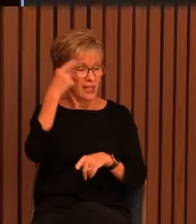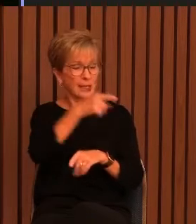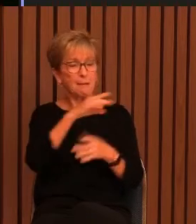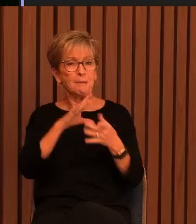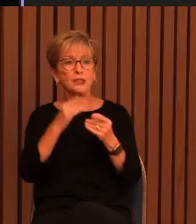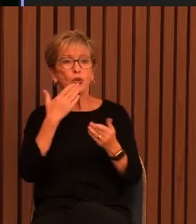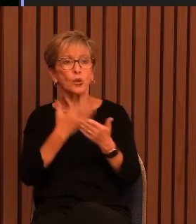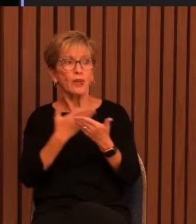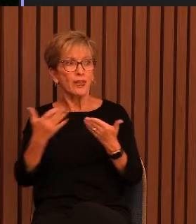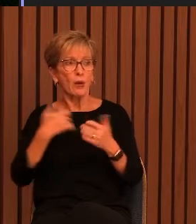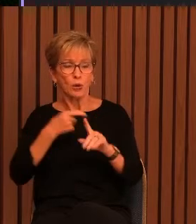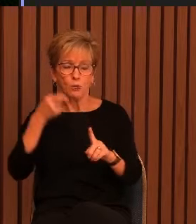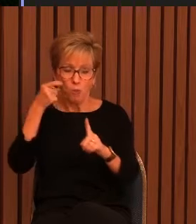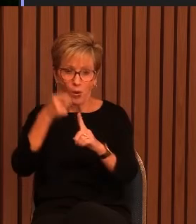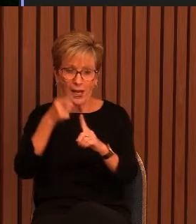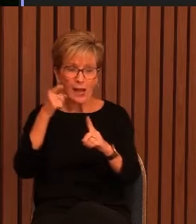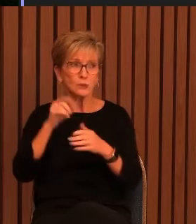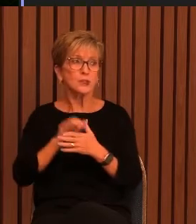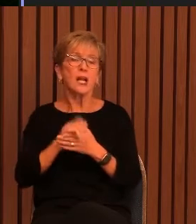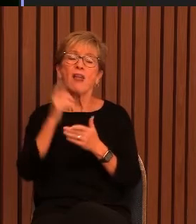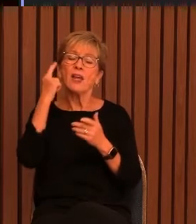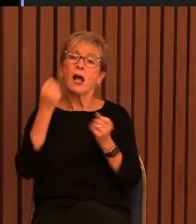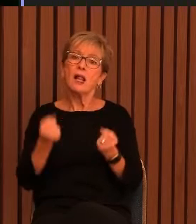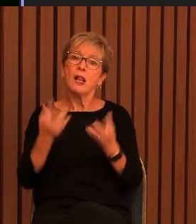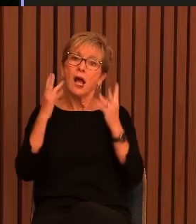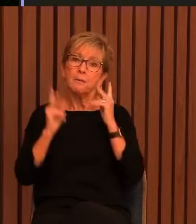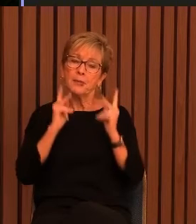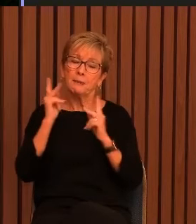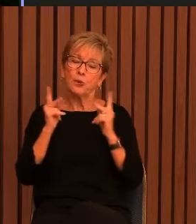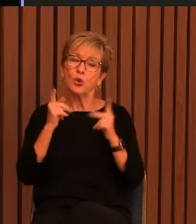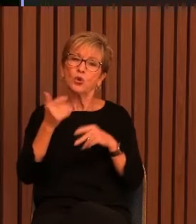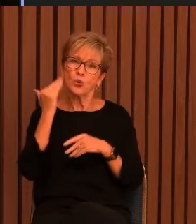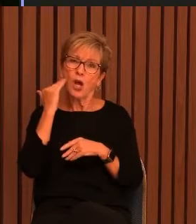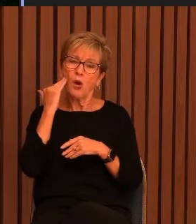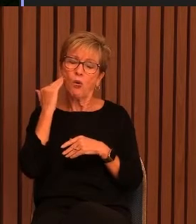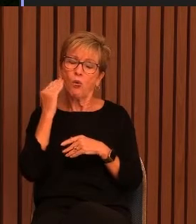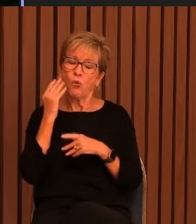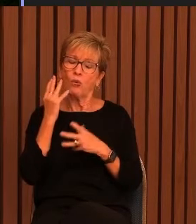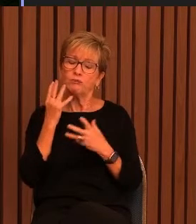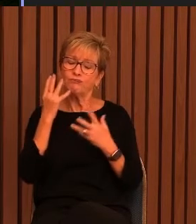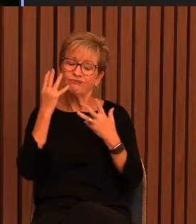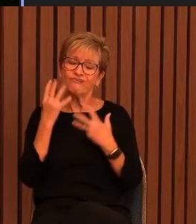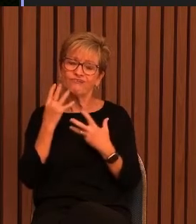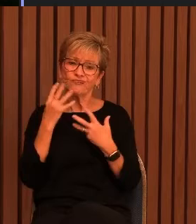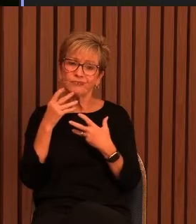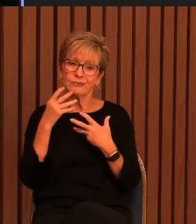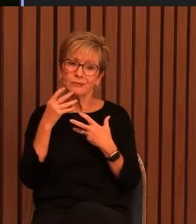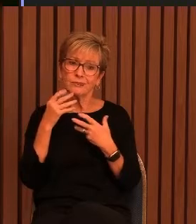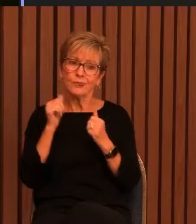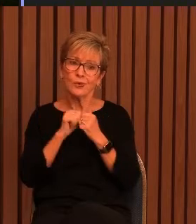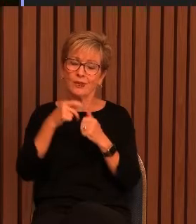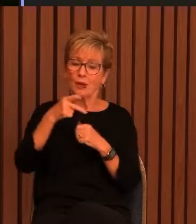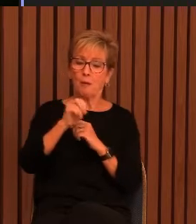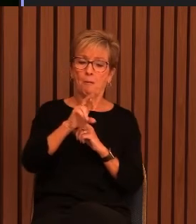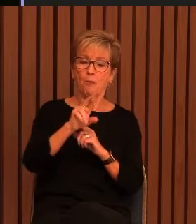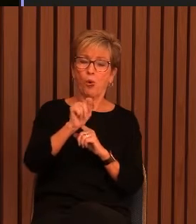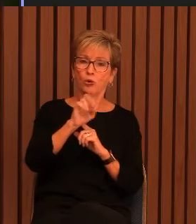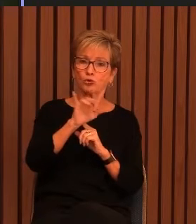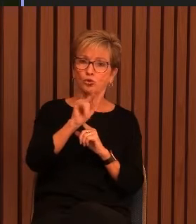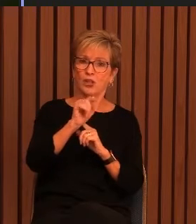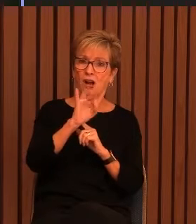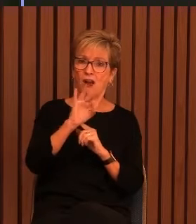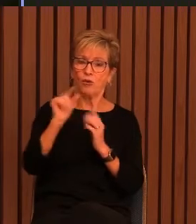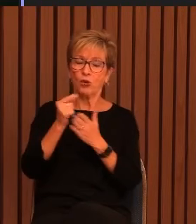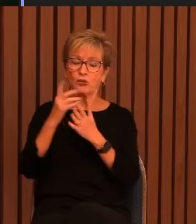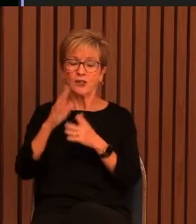good thing that I wanted to point out there. I think a lot of people, unfortunately with the portrait of the graduate, they get hung up on